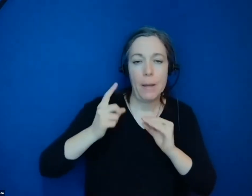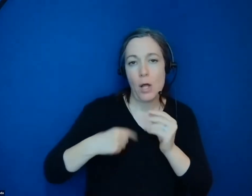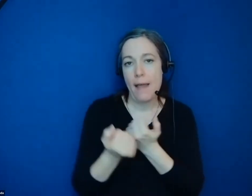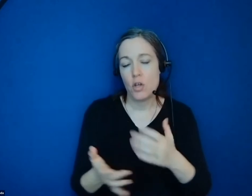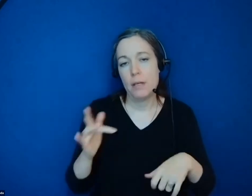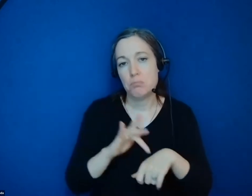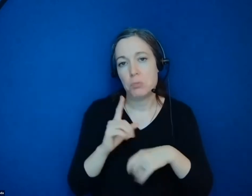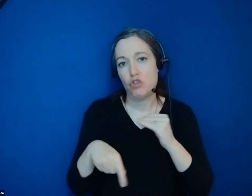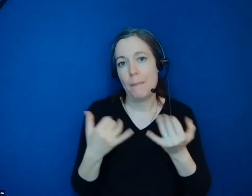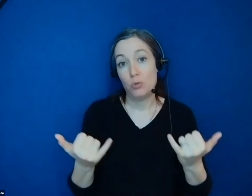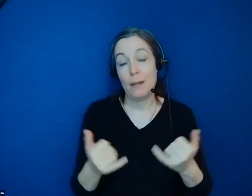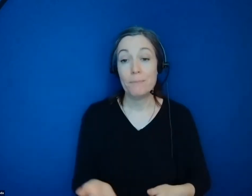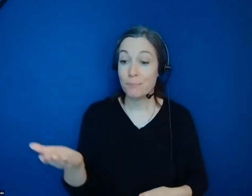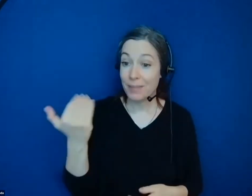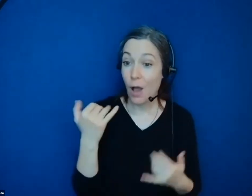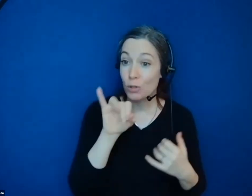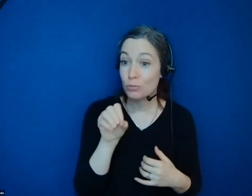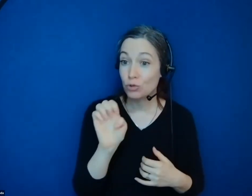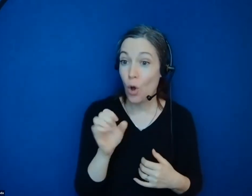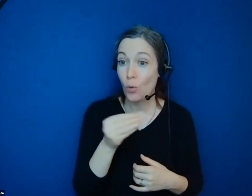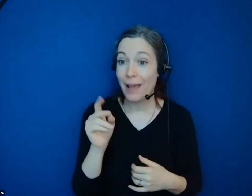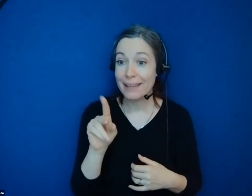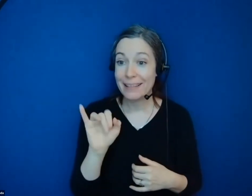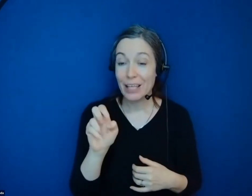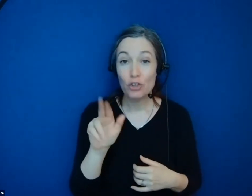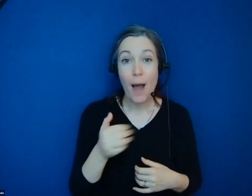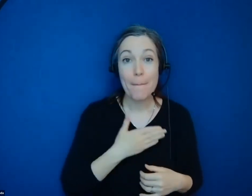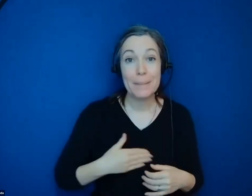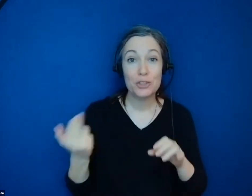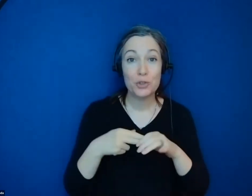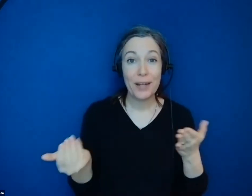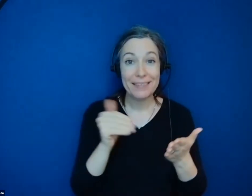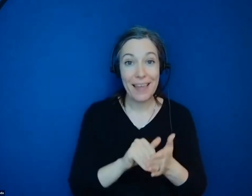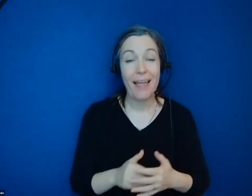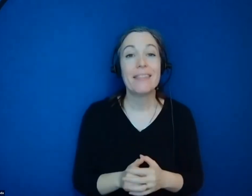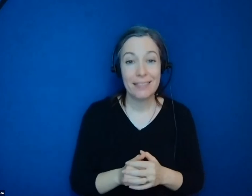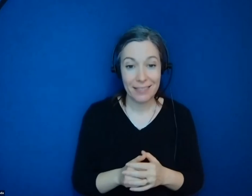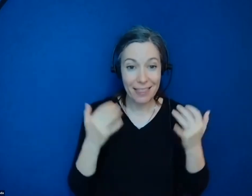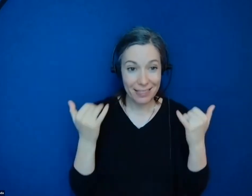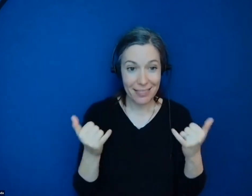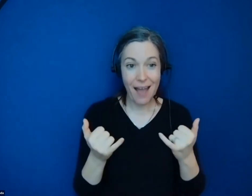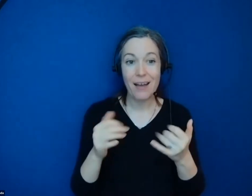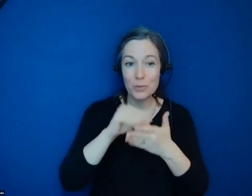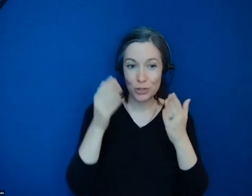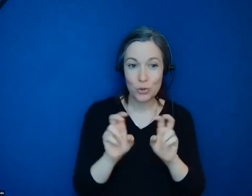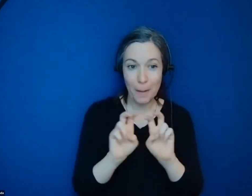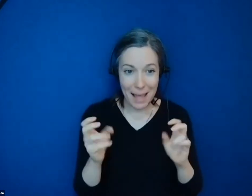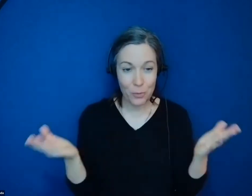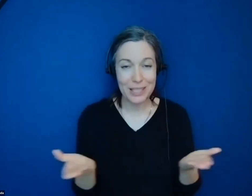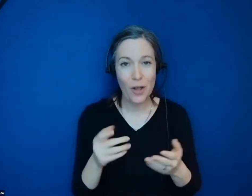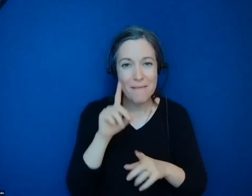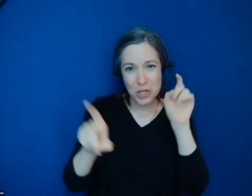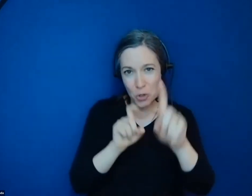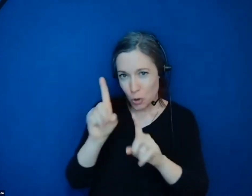and Kira come back on and turn your cameras on. We are going to have a student panel here. So I have some questions